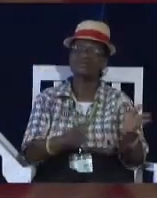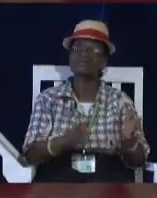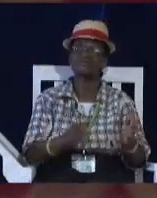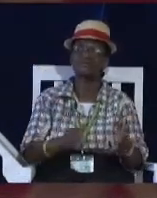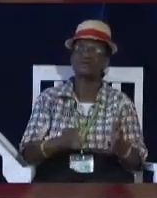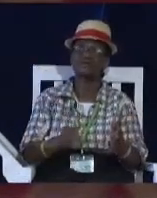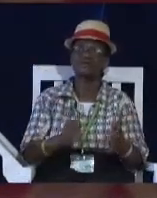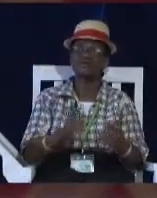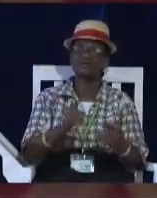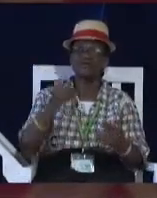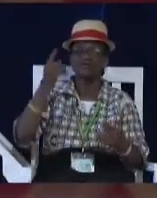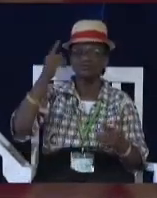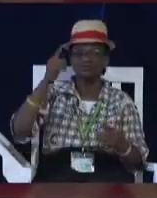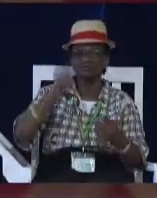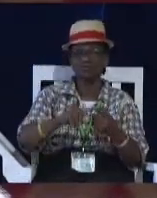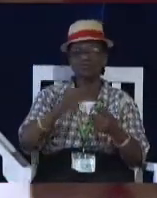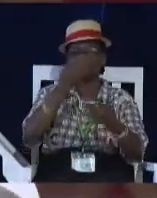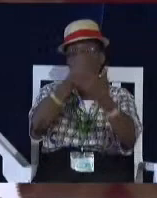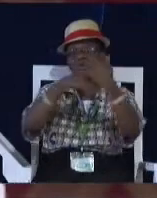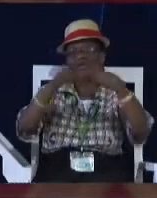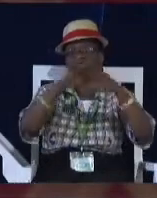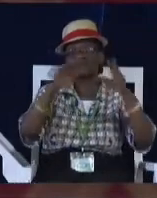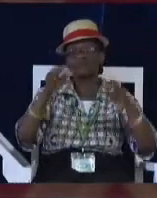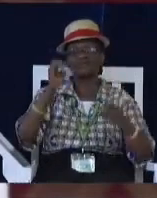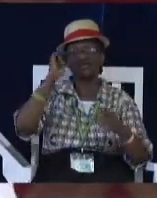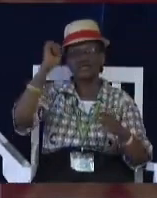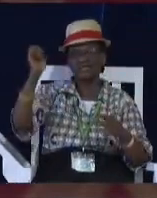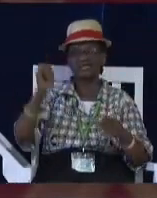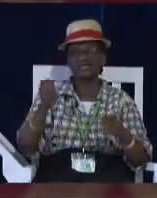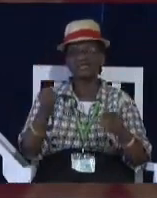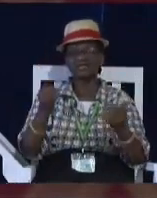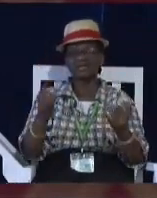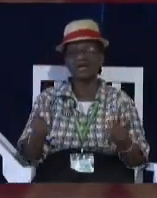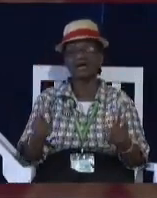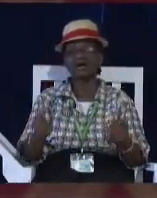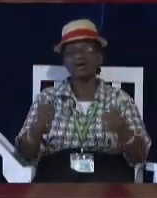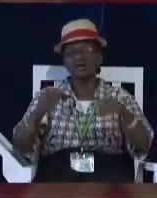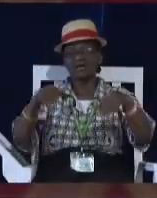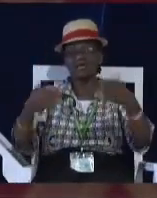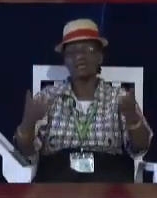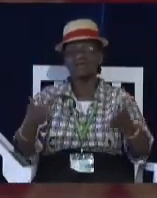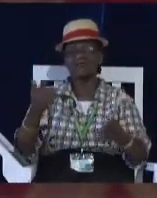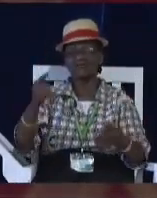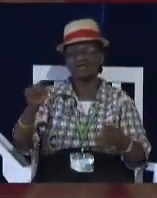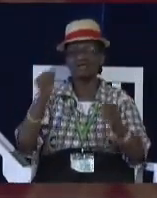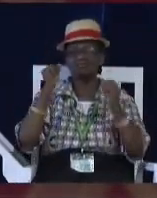for heaven, he now delegated the power